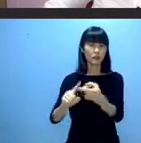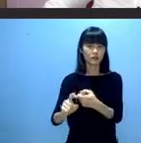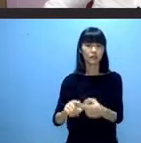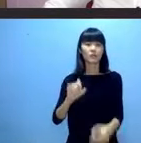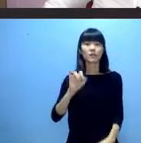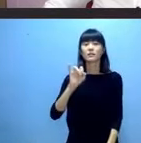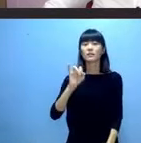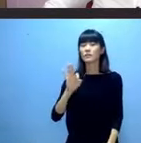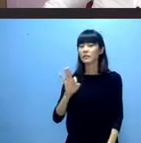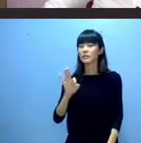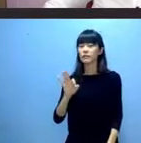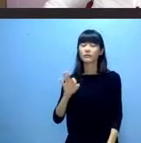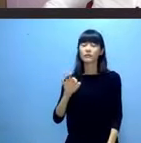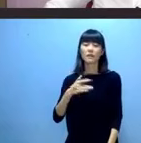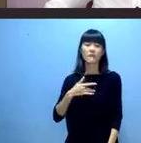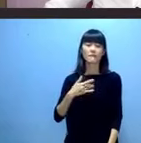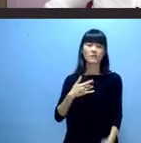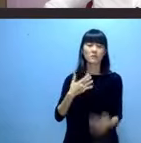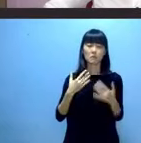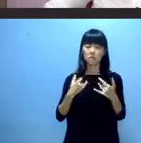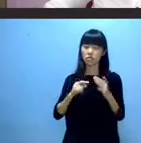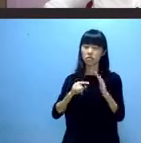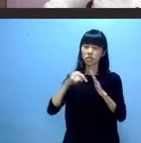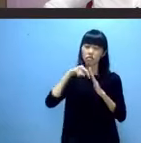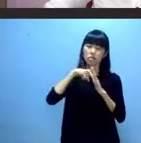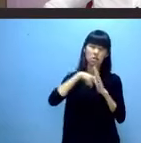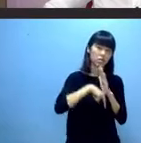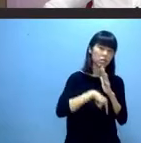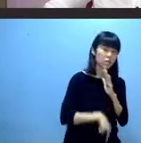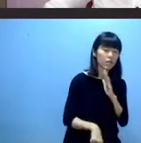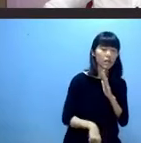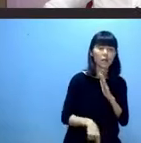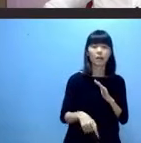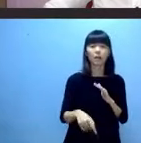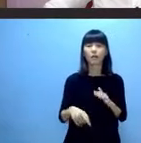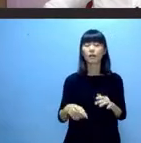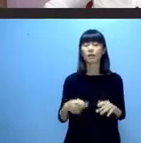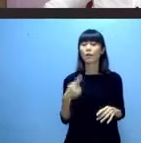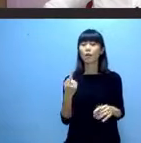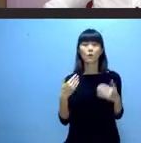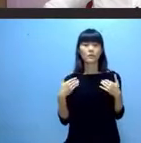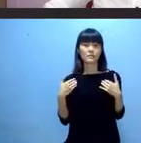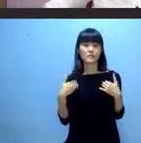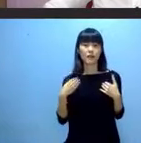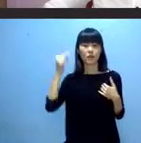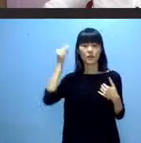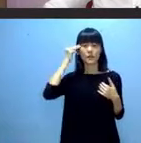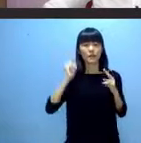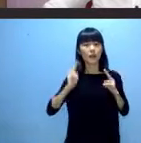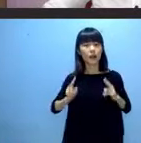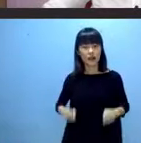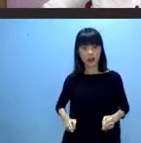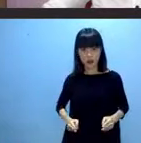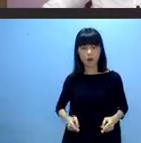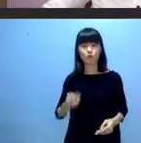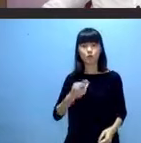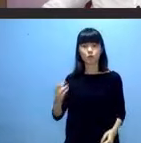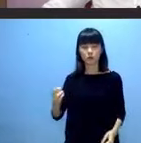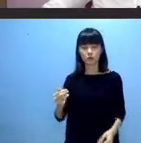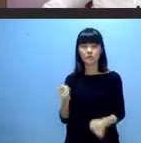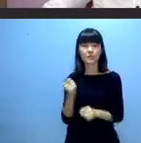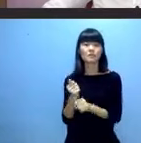escalate too badly, then there are always mental health resources and support that are available out there. So